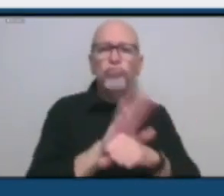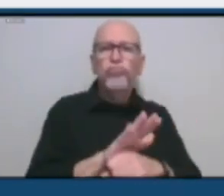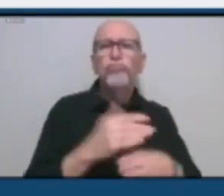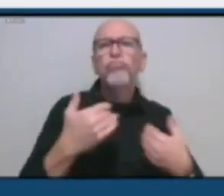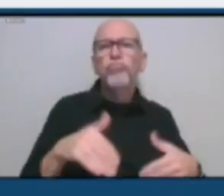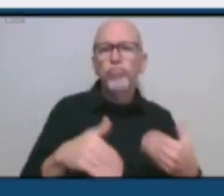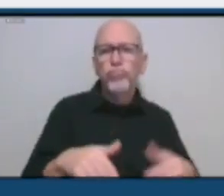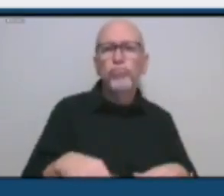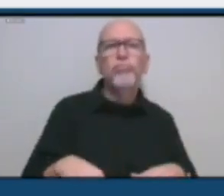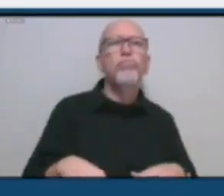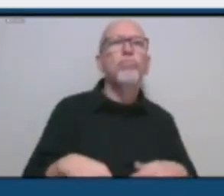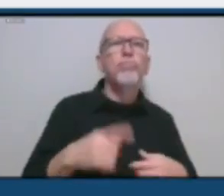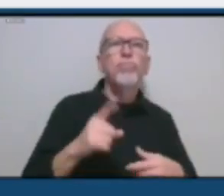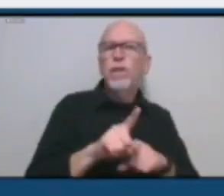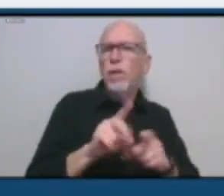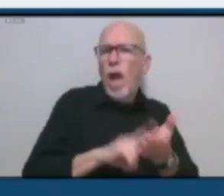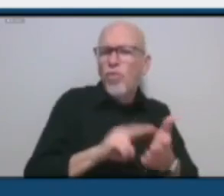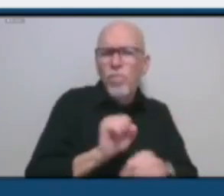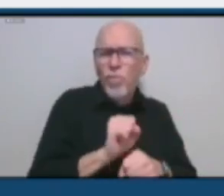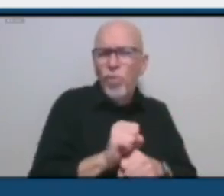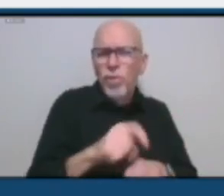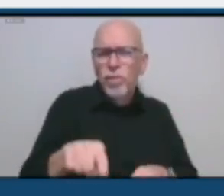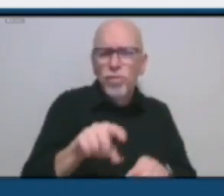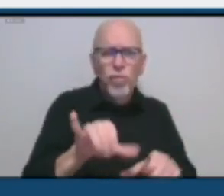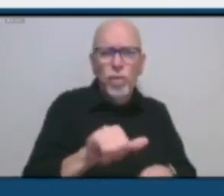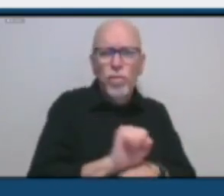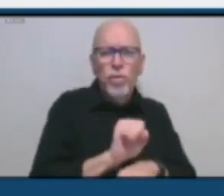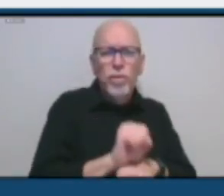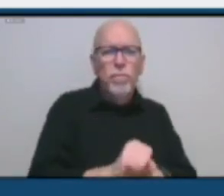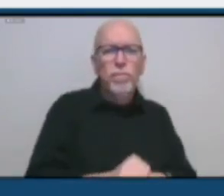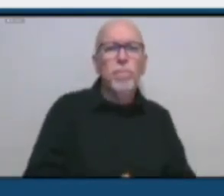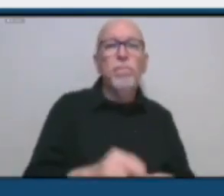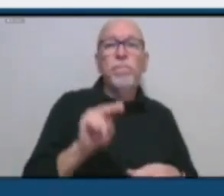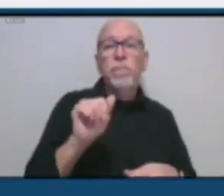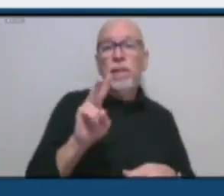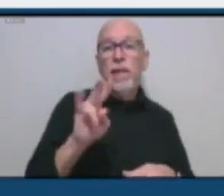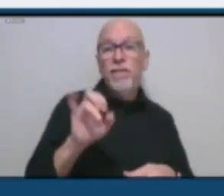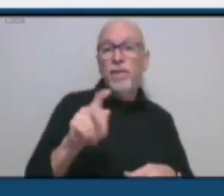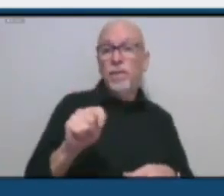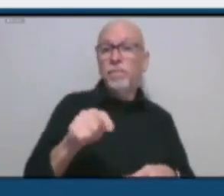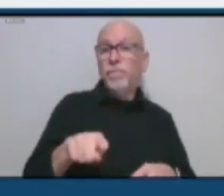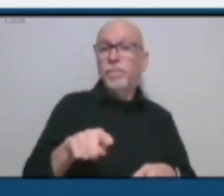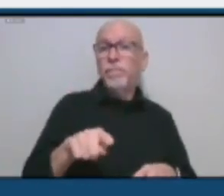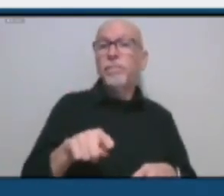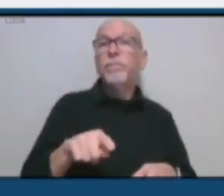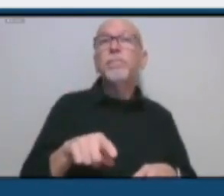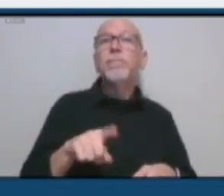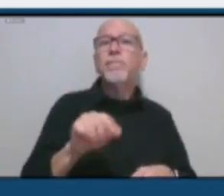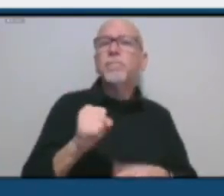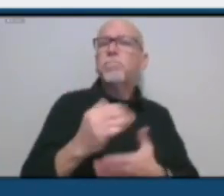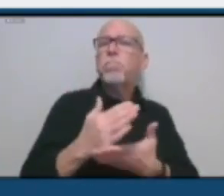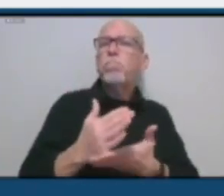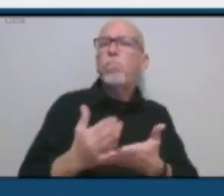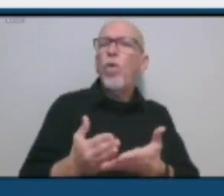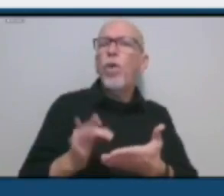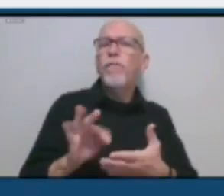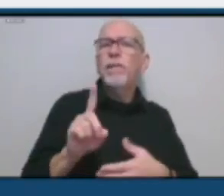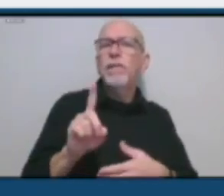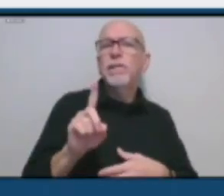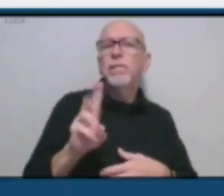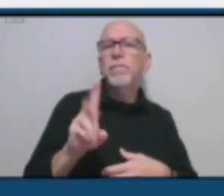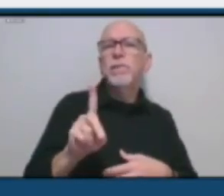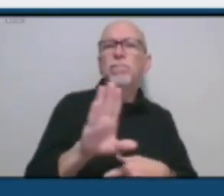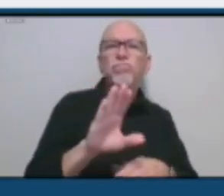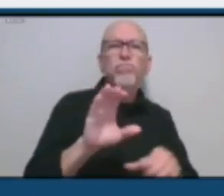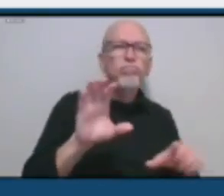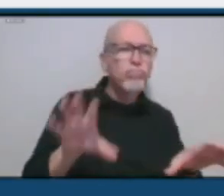as contract employees doing that work. But Navient is only a portion of the DWD's efforts to meet